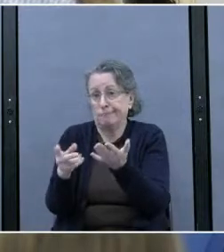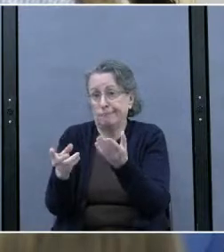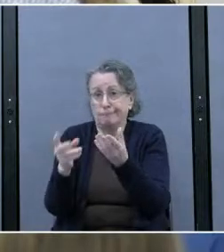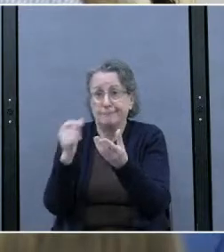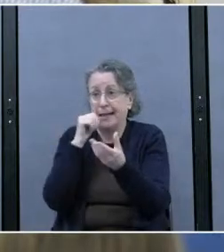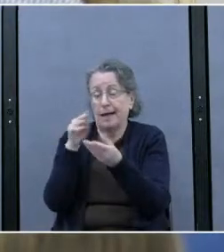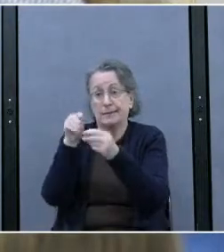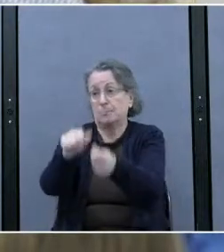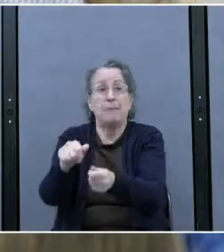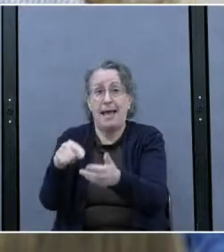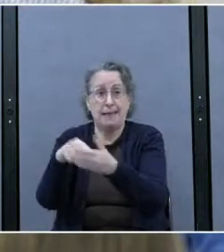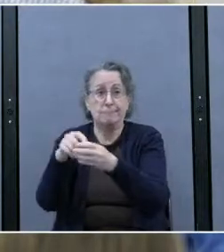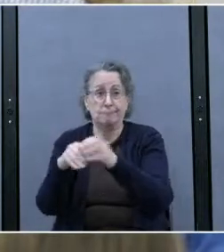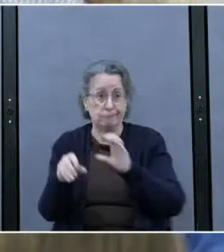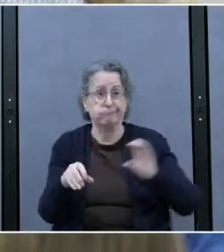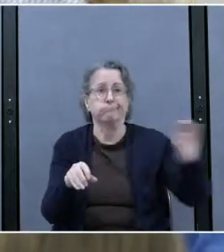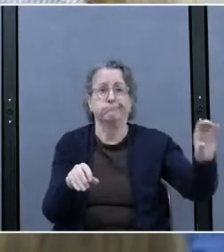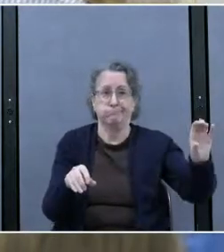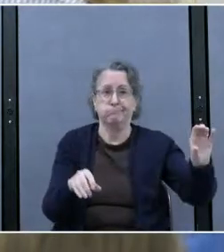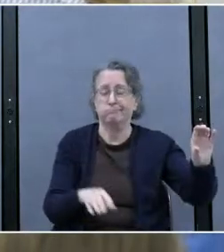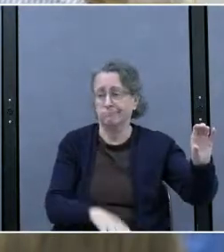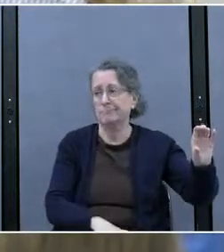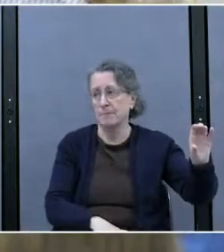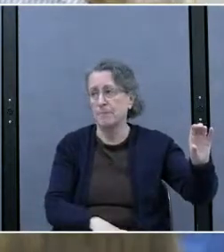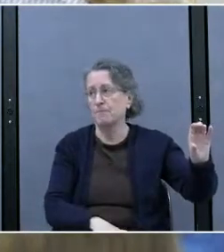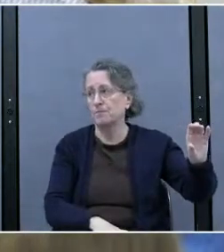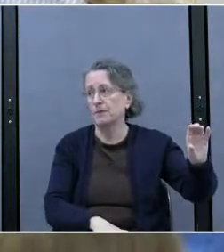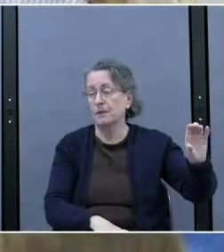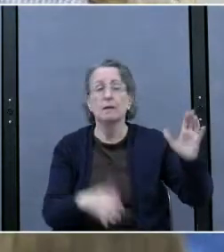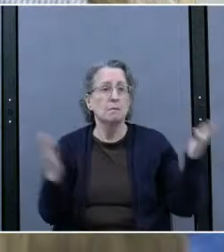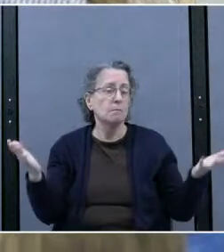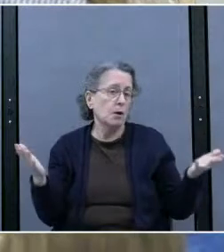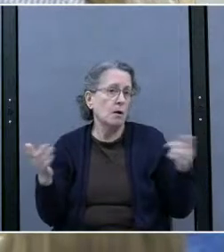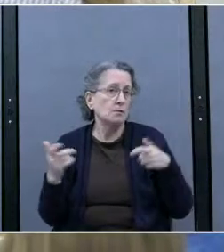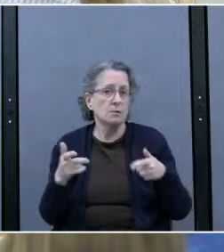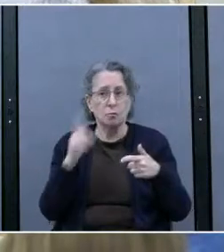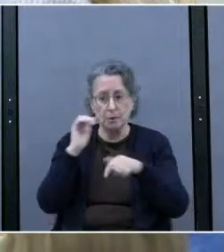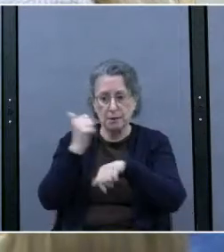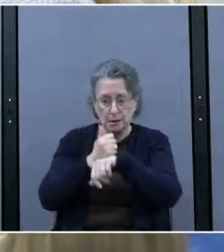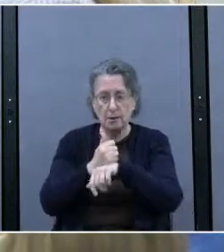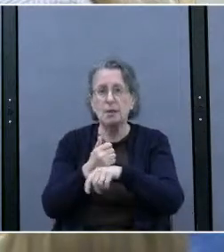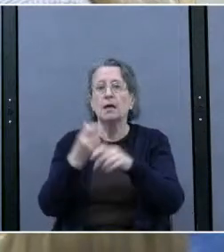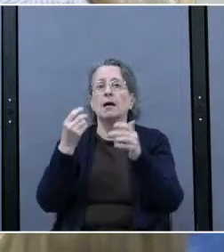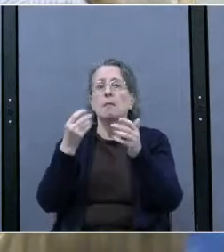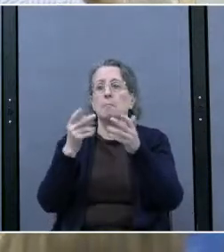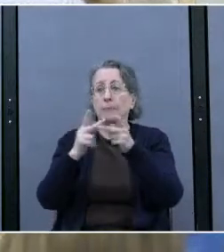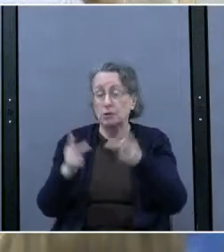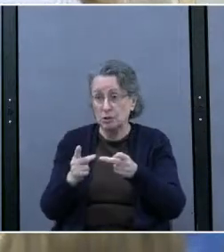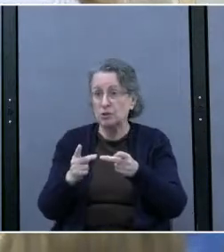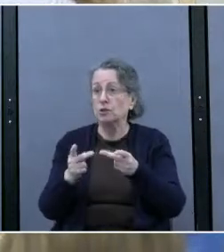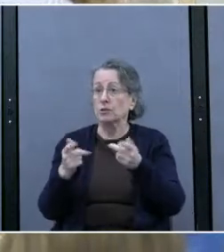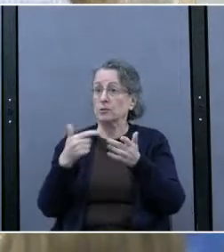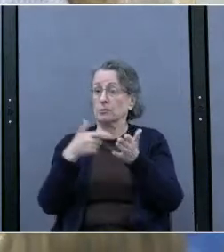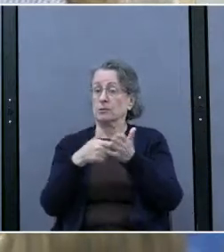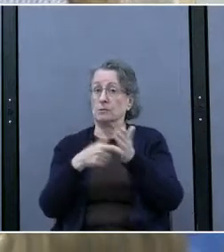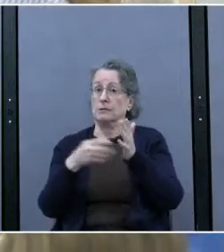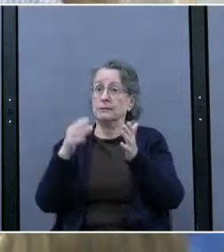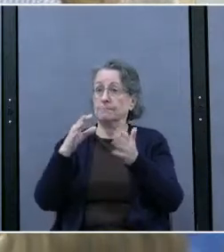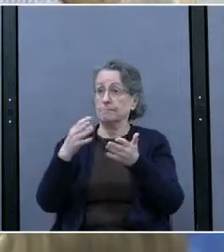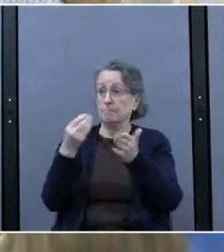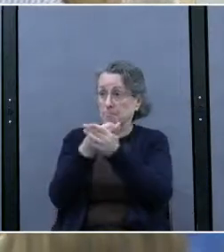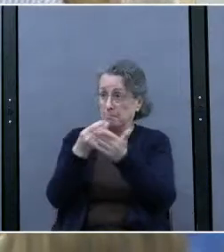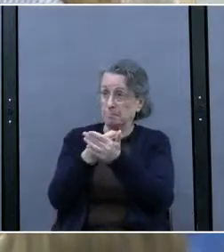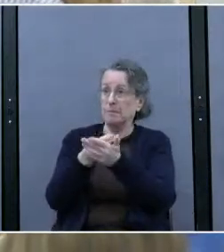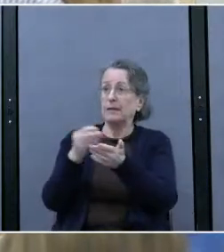we've been taxing for positions that have gone unfilled, and in the budget it says that it's supposed to go to that thing, and then it